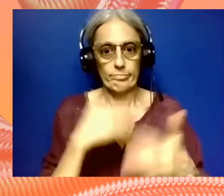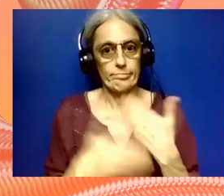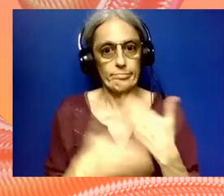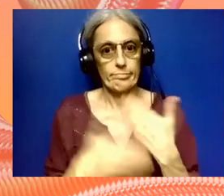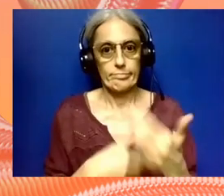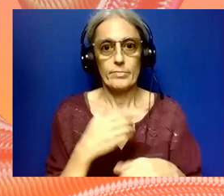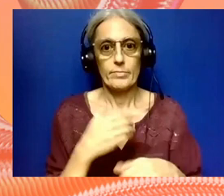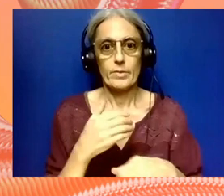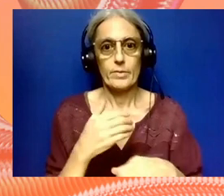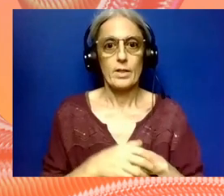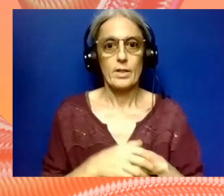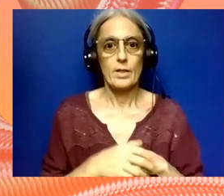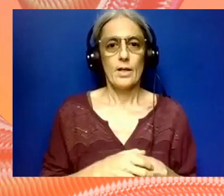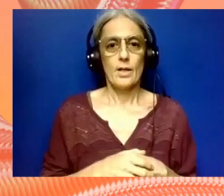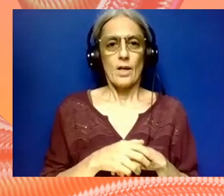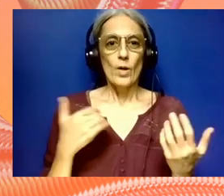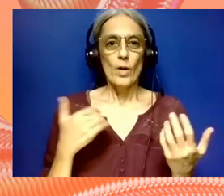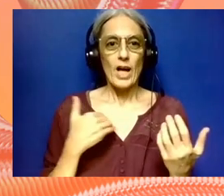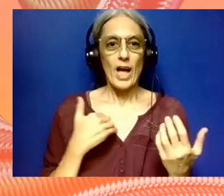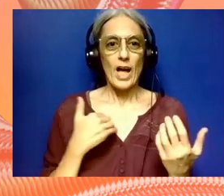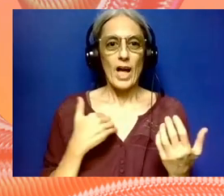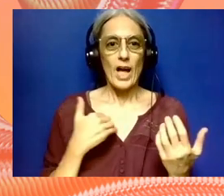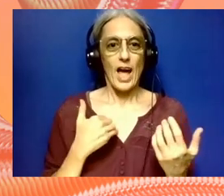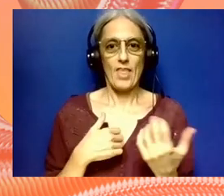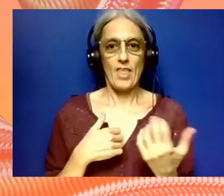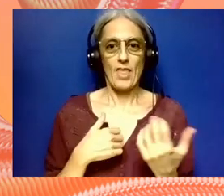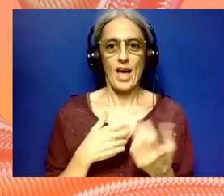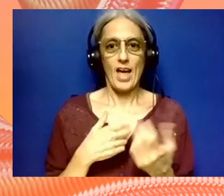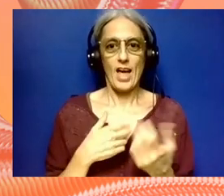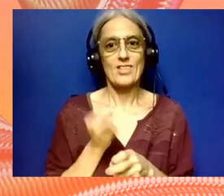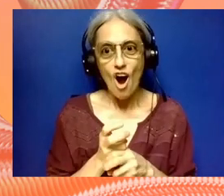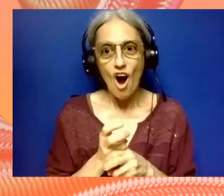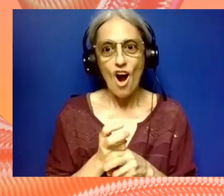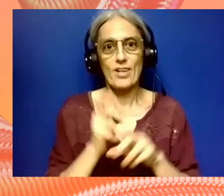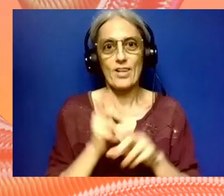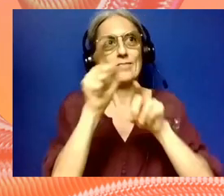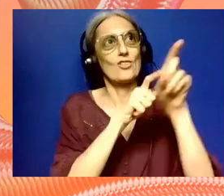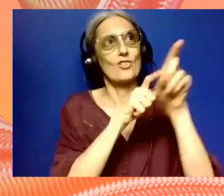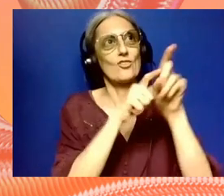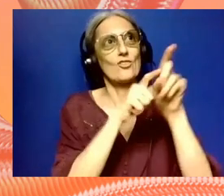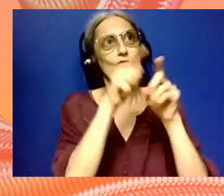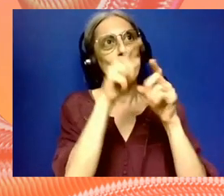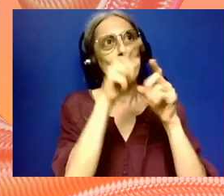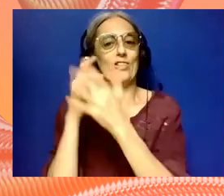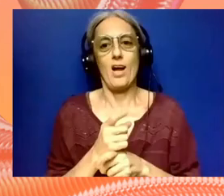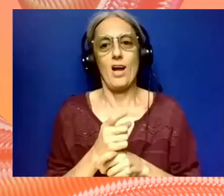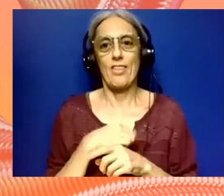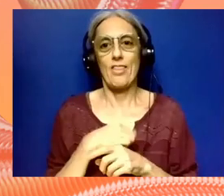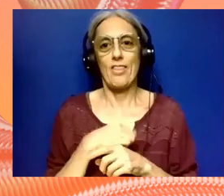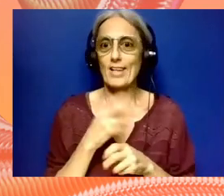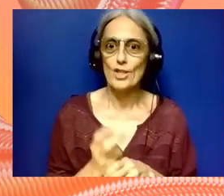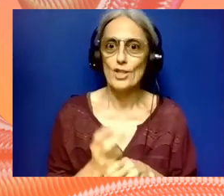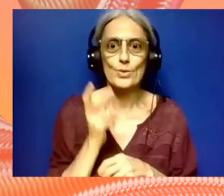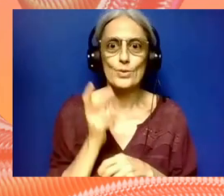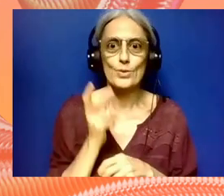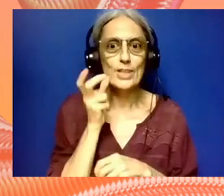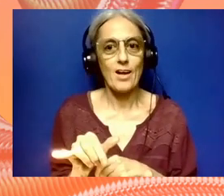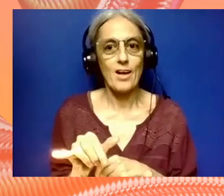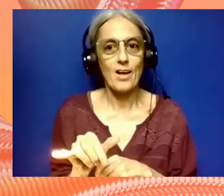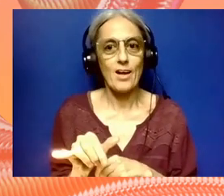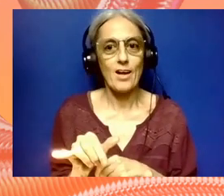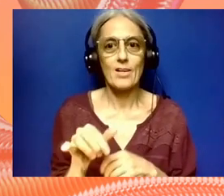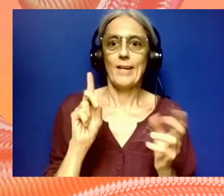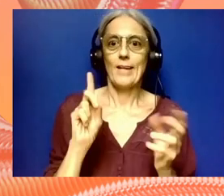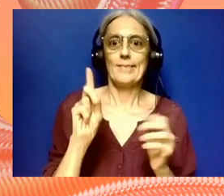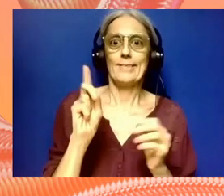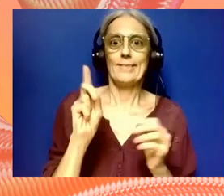astrology, right, which is basically what you're giving us, is the hard, the diagnosis that this is coming and it's not easy. And so it's not like the